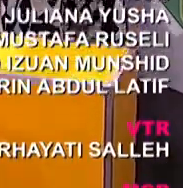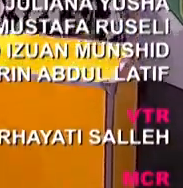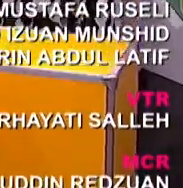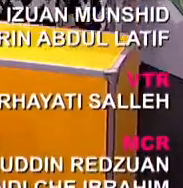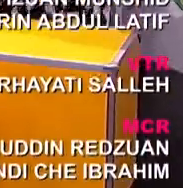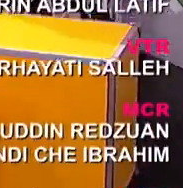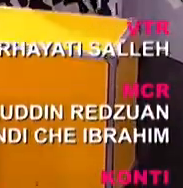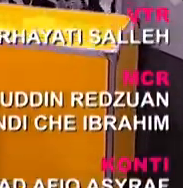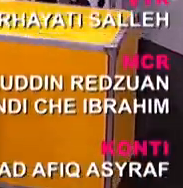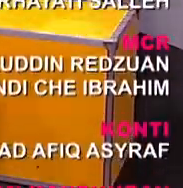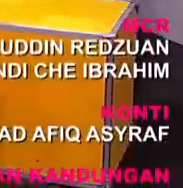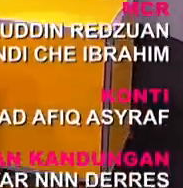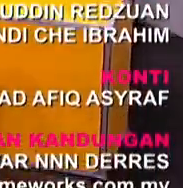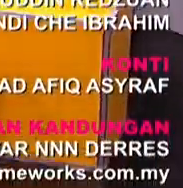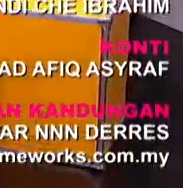Happy